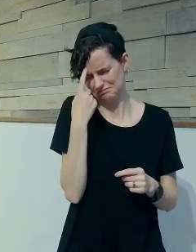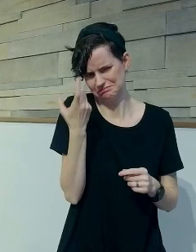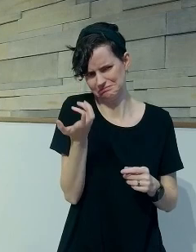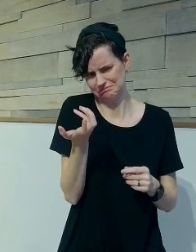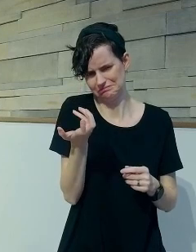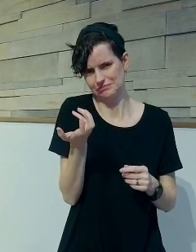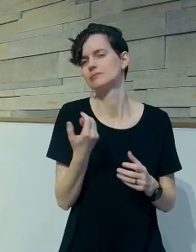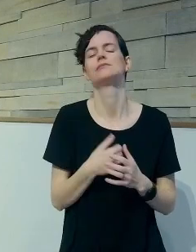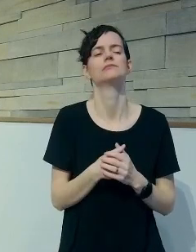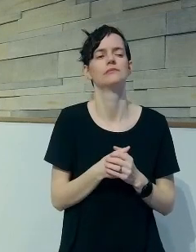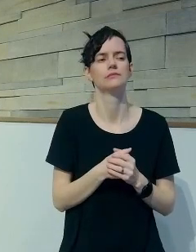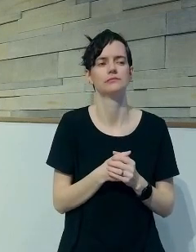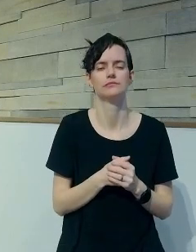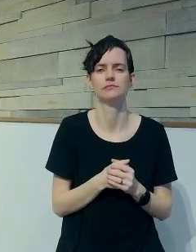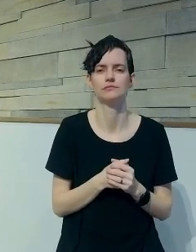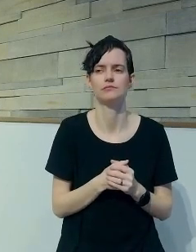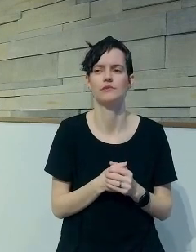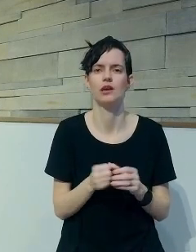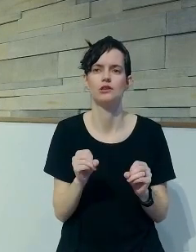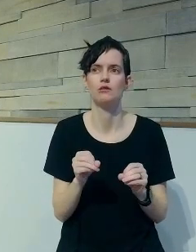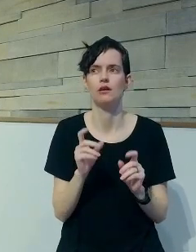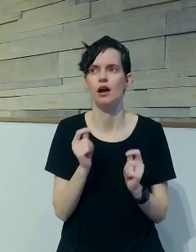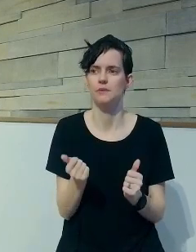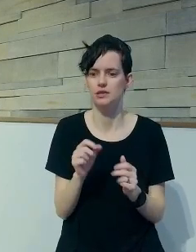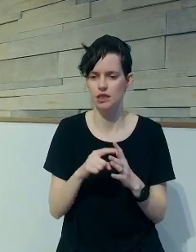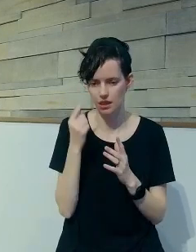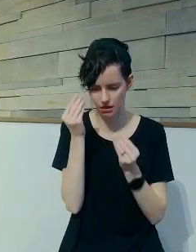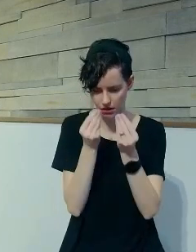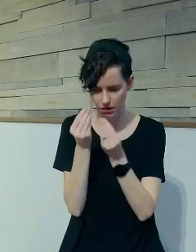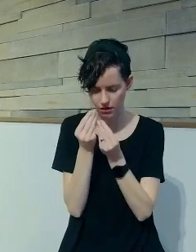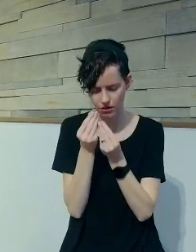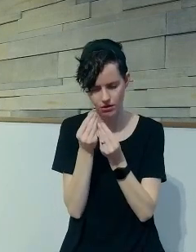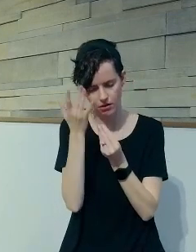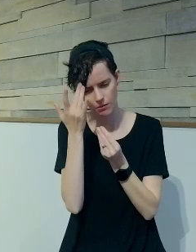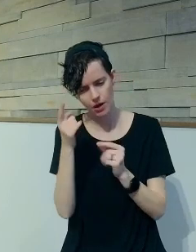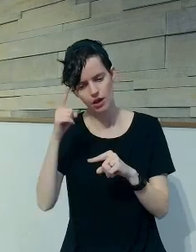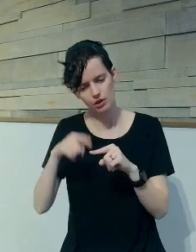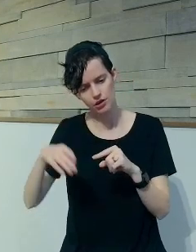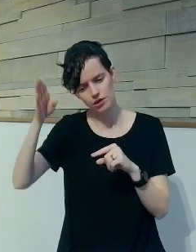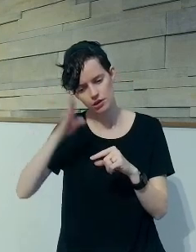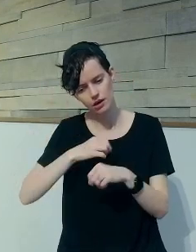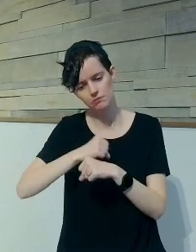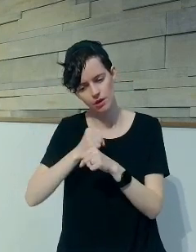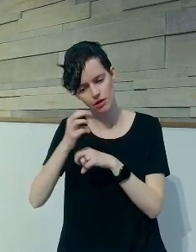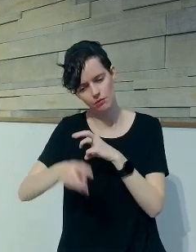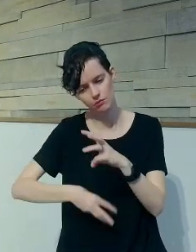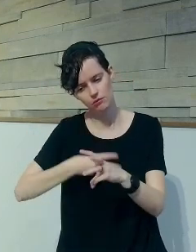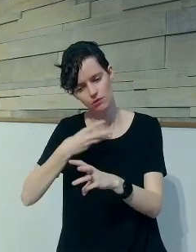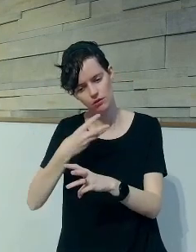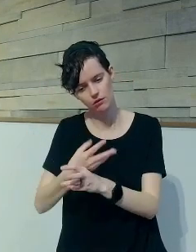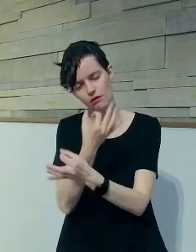He can't lift it. So we automatically begin to think, you know what? Why couldn't God have made a world